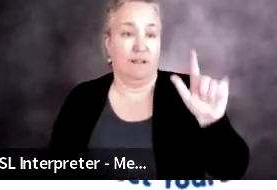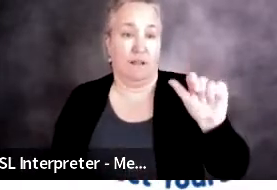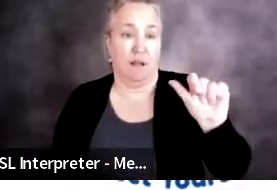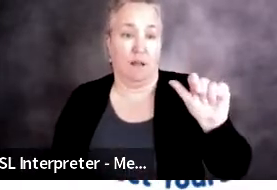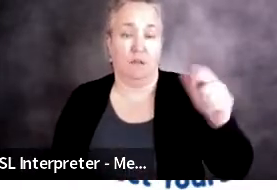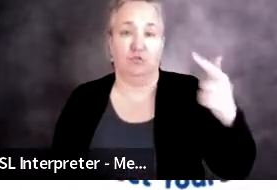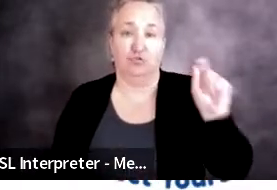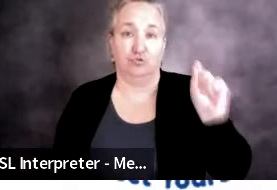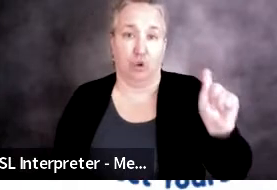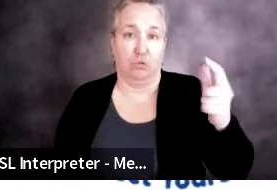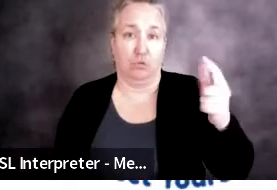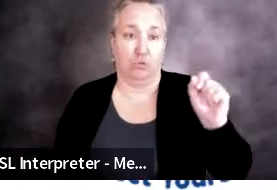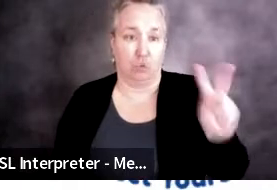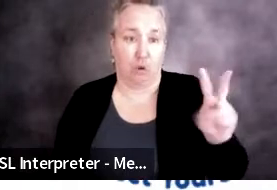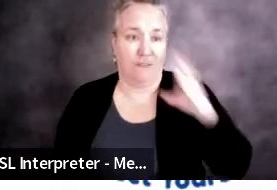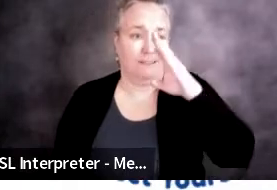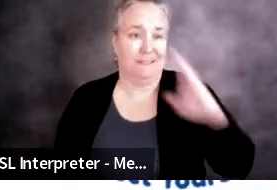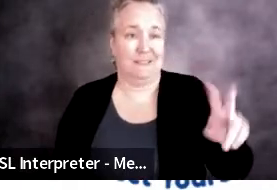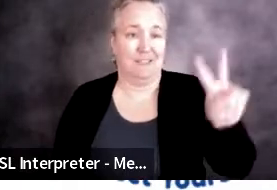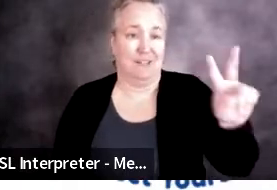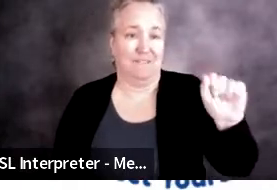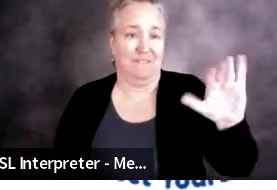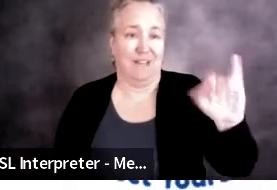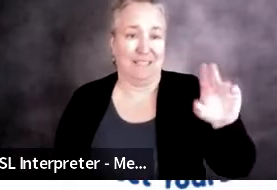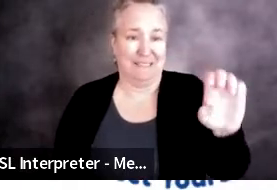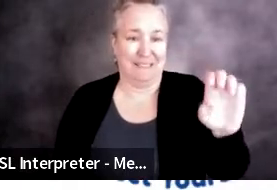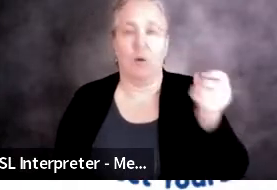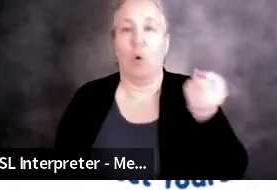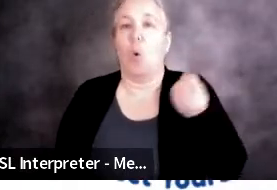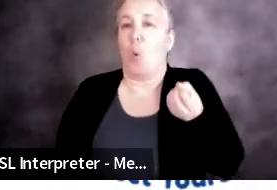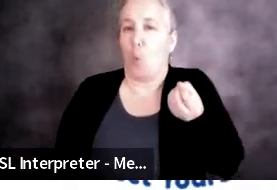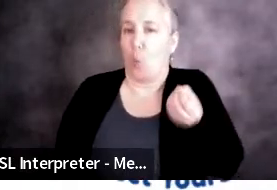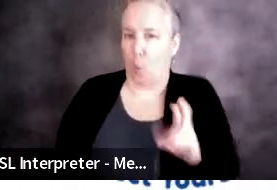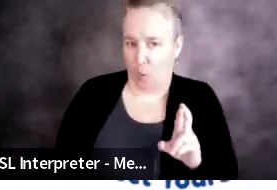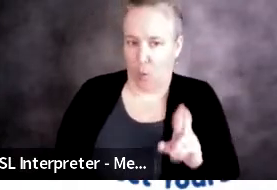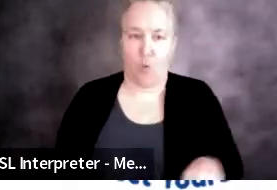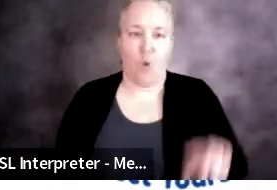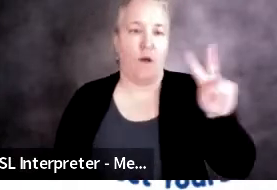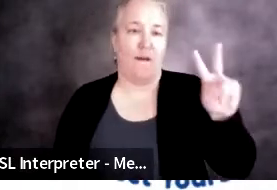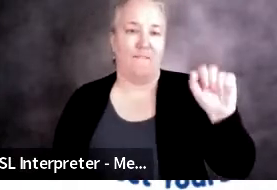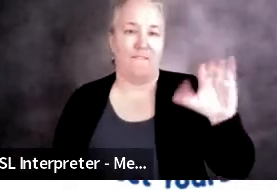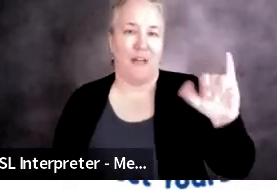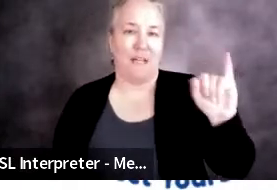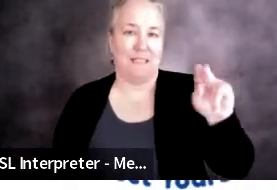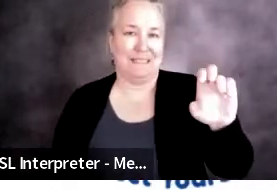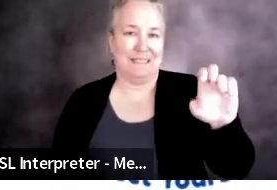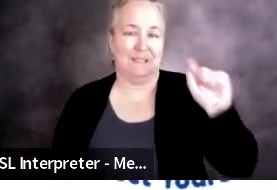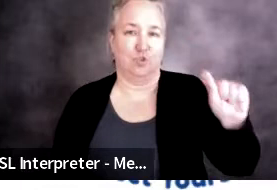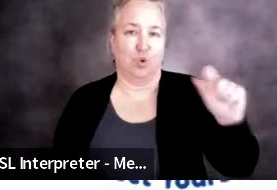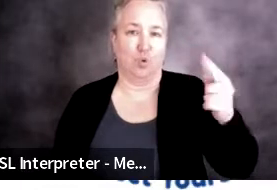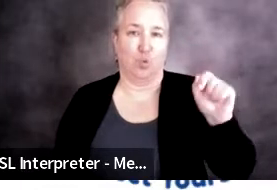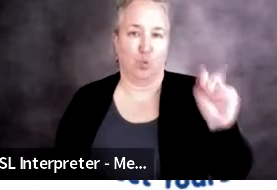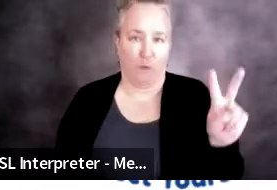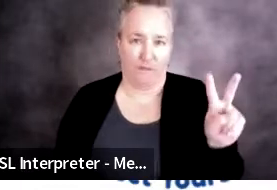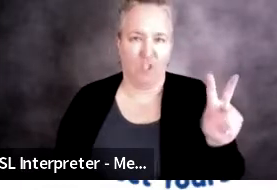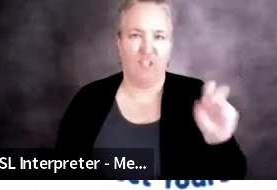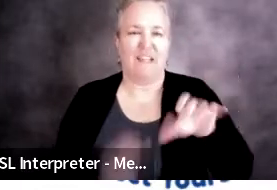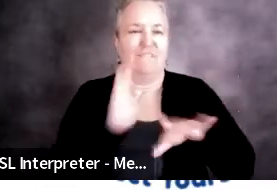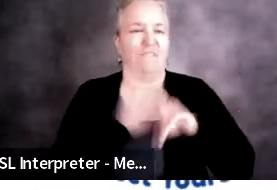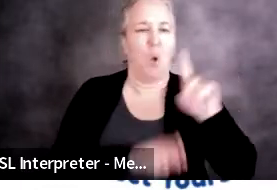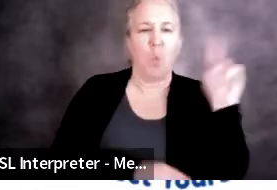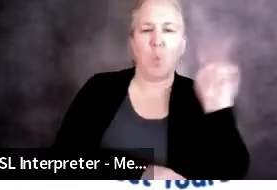phila.gov/vaccine or vaccine.gov to find free COVID-19 vaccines at our